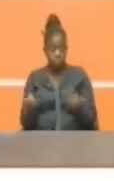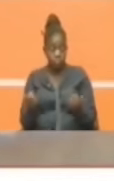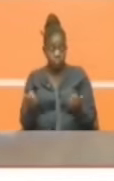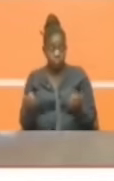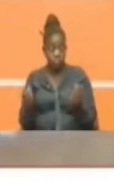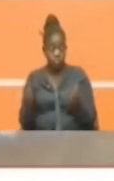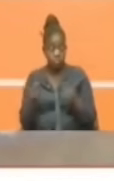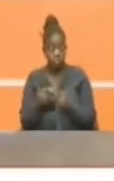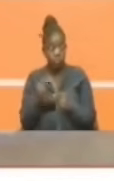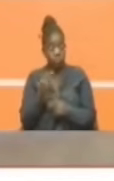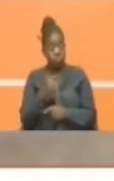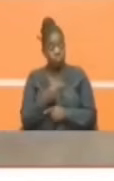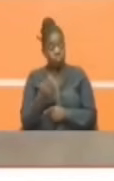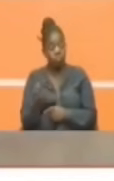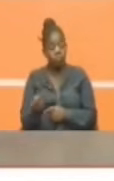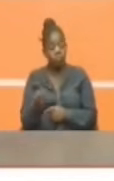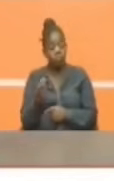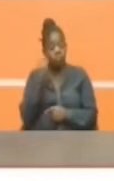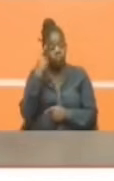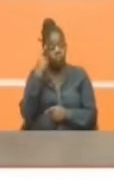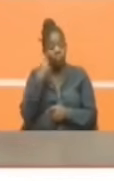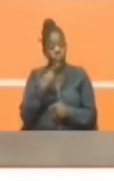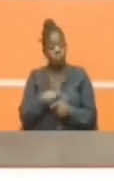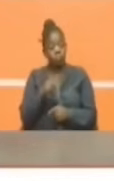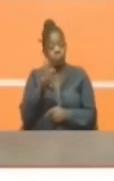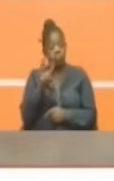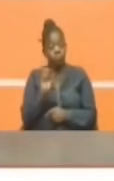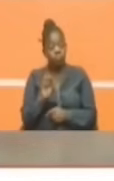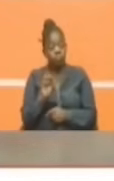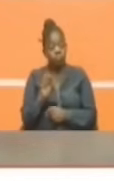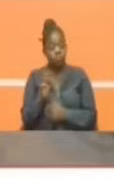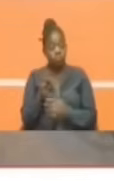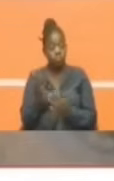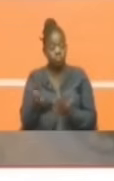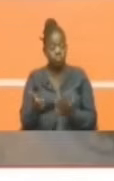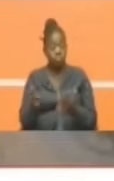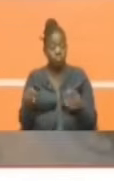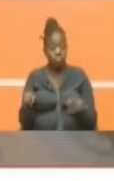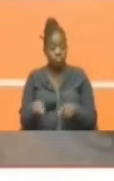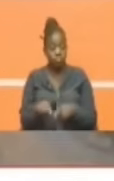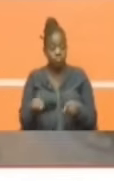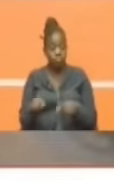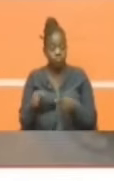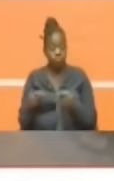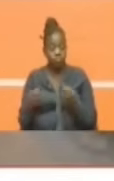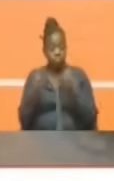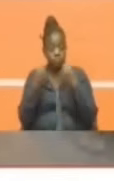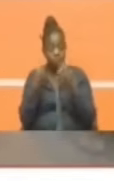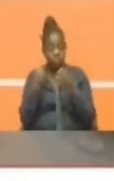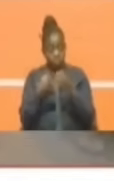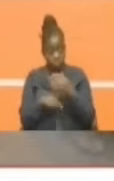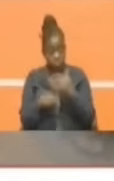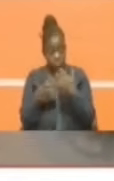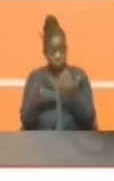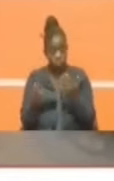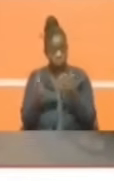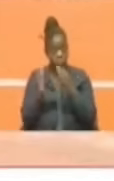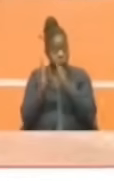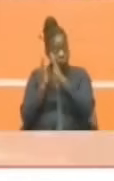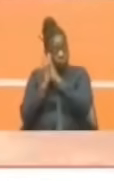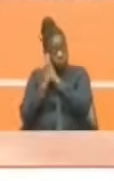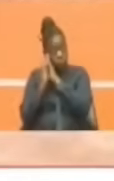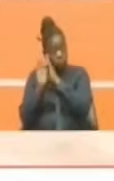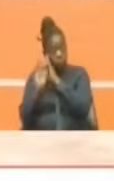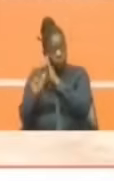era ezitukasasuka saawa bbiri nga tunayingira kira ku bunkenke singena ne mbaga mburusi muba musuleyo